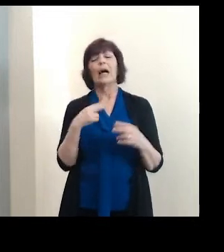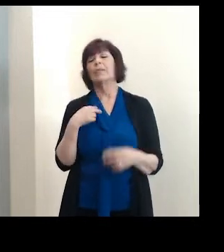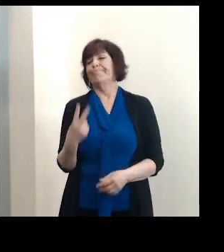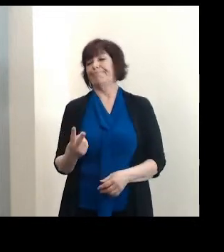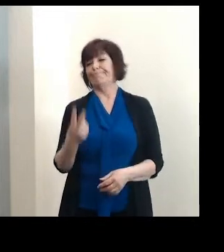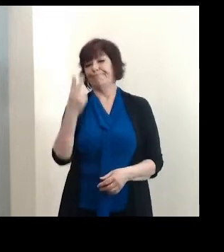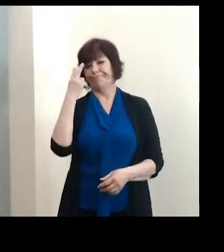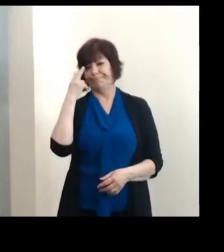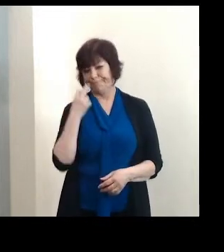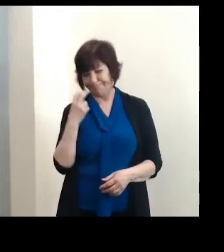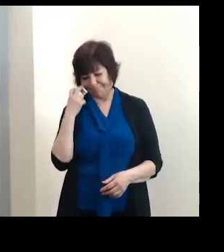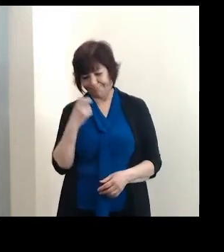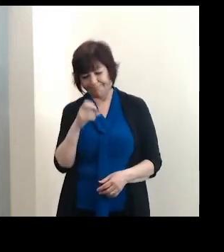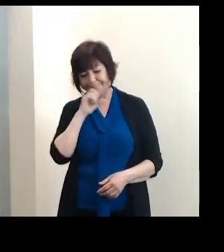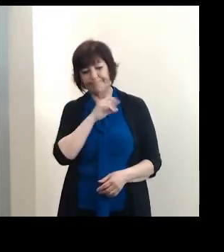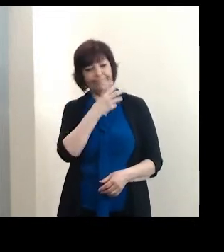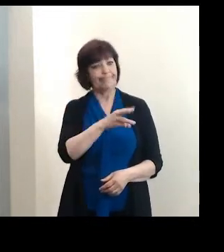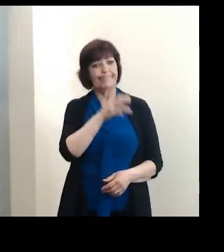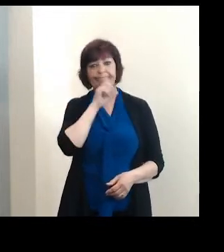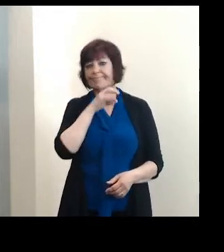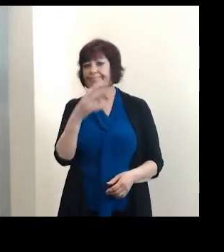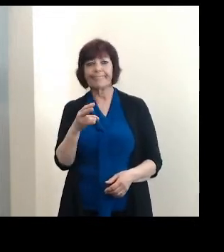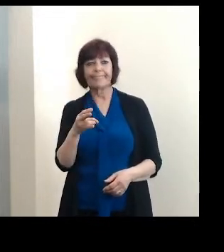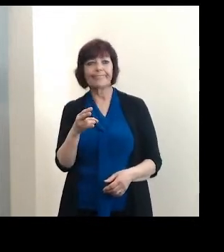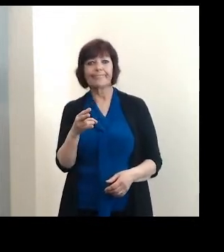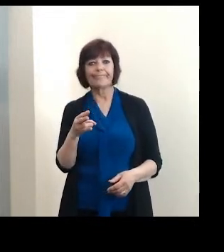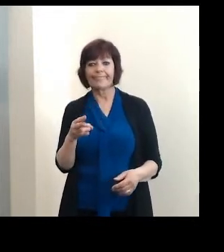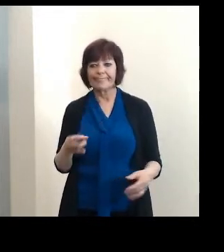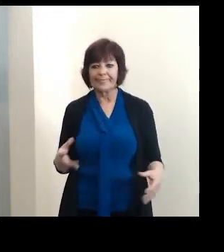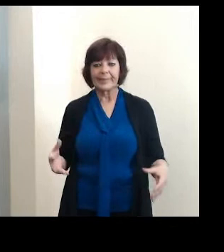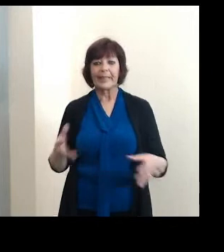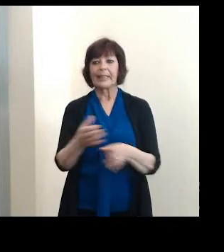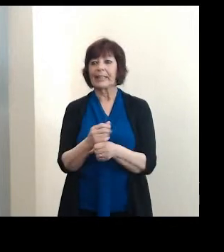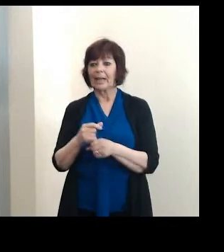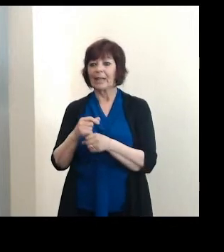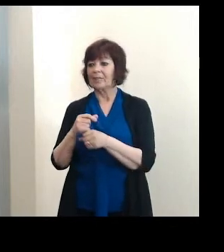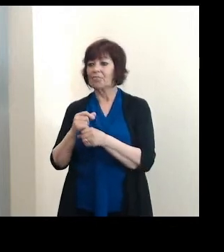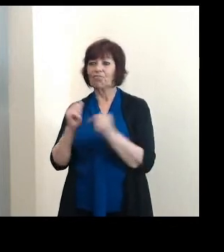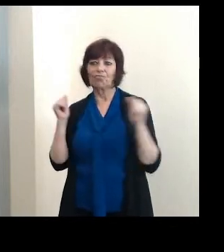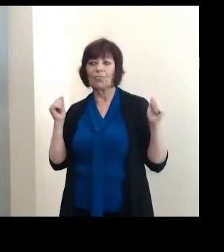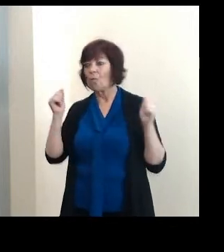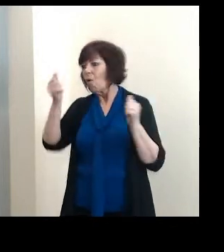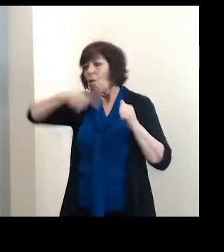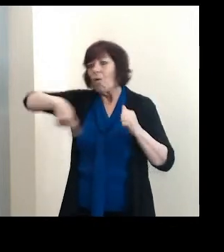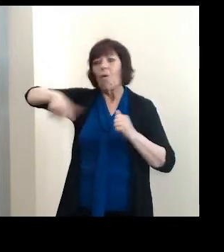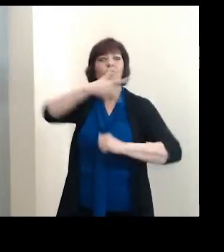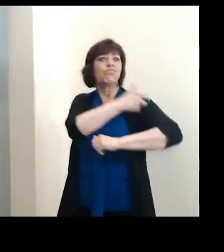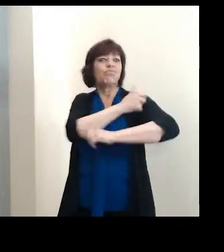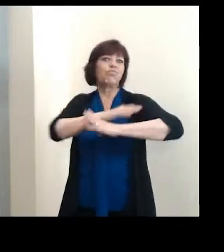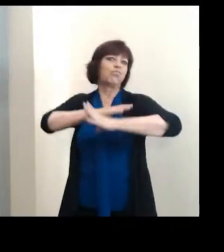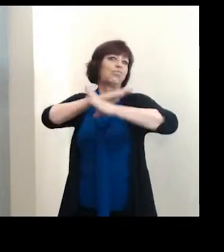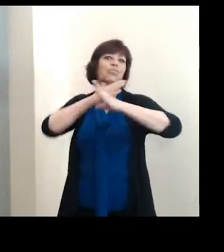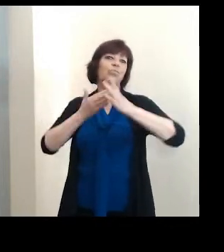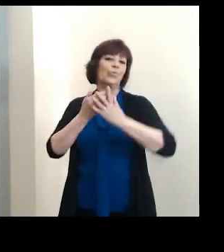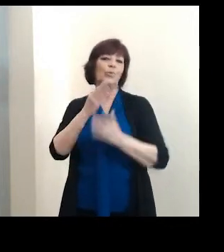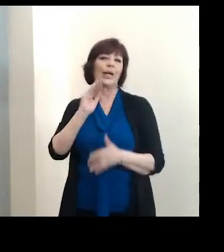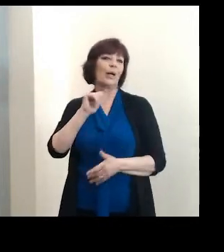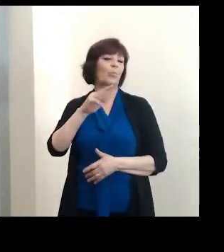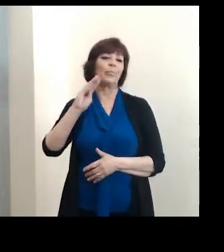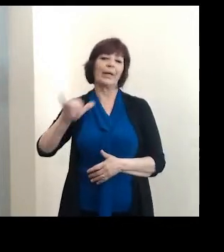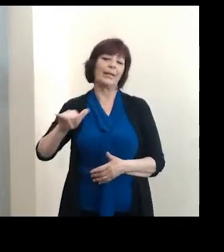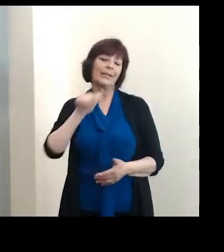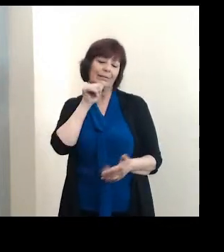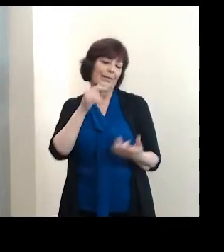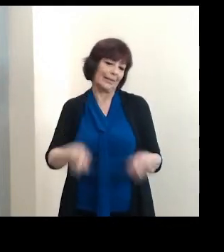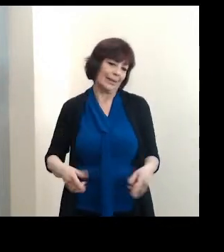that 16 and 17-year-olds are going to get a significant portion of the vaccine through the remainder of April and May. There's still, as